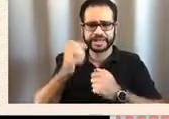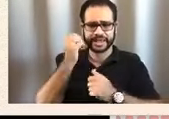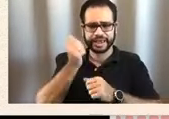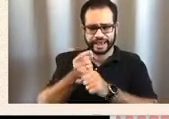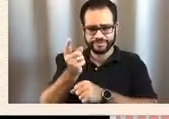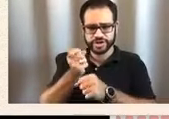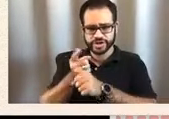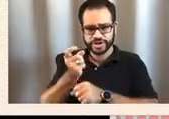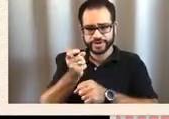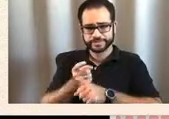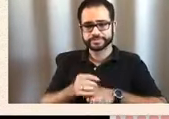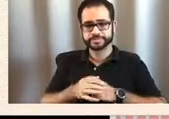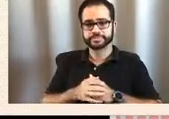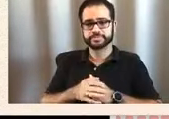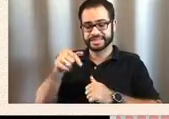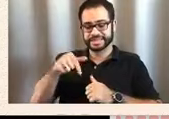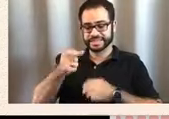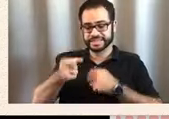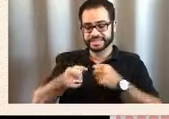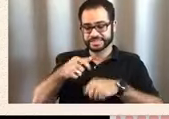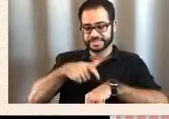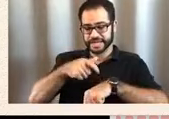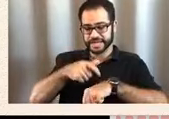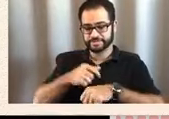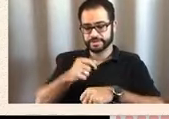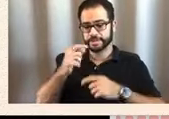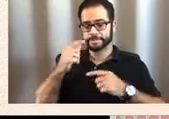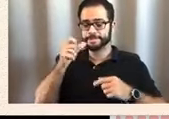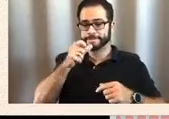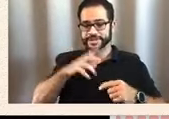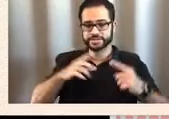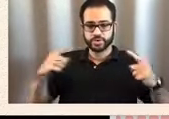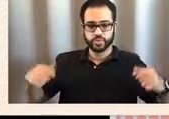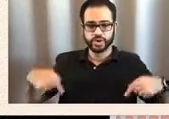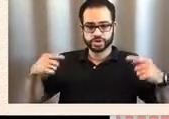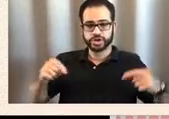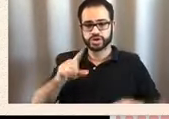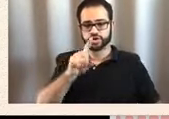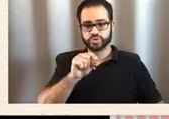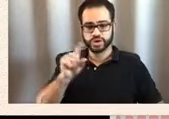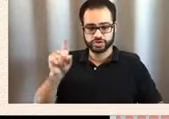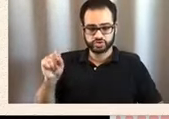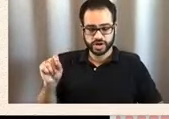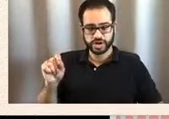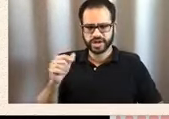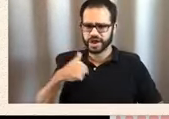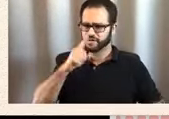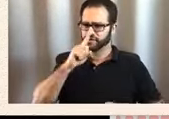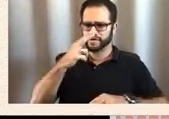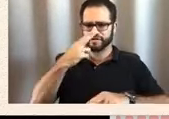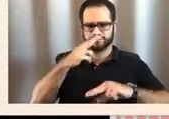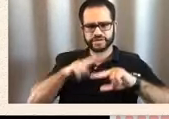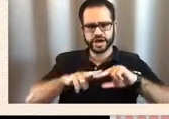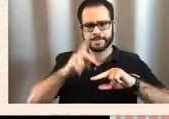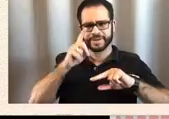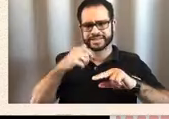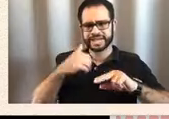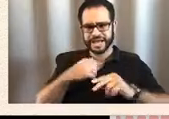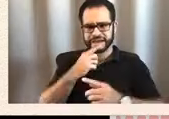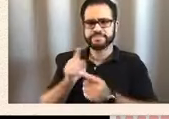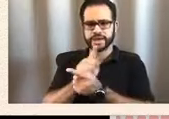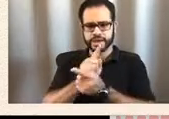Miss Wheelchair 2020, which I had a great time because I met more individuals that had